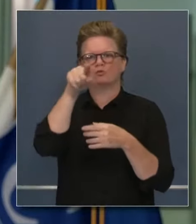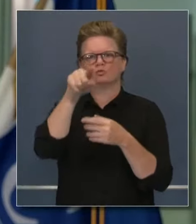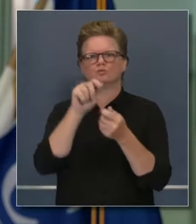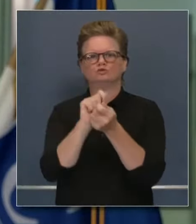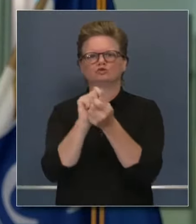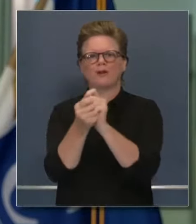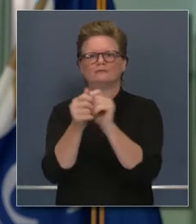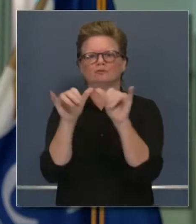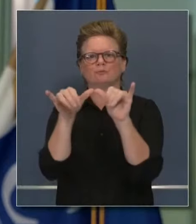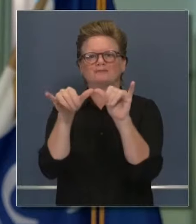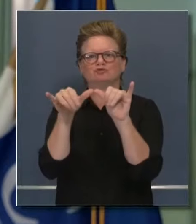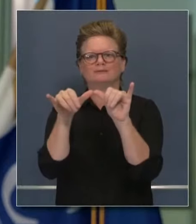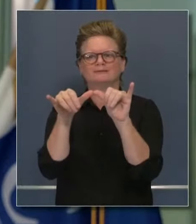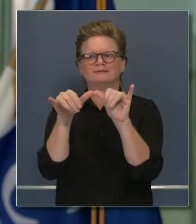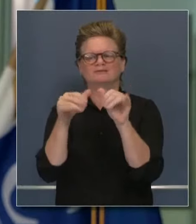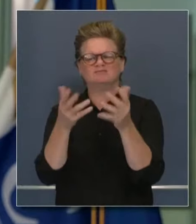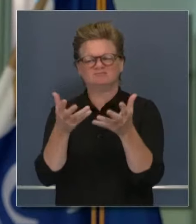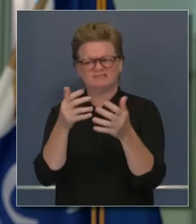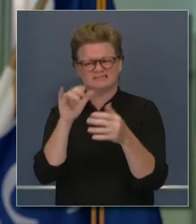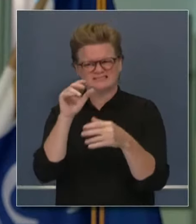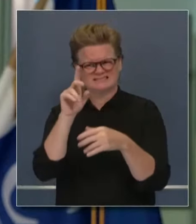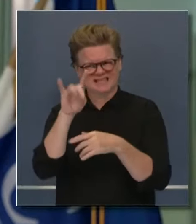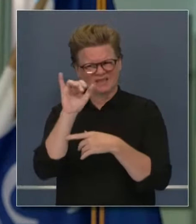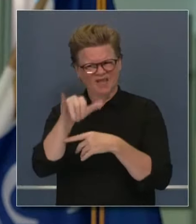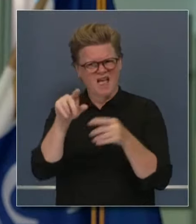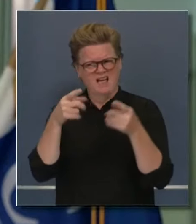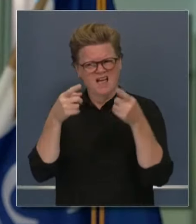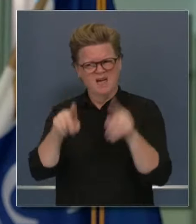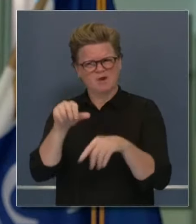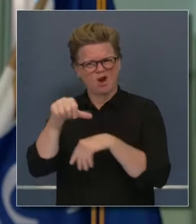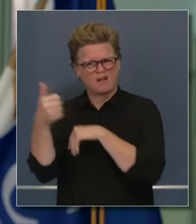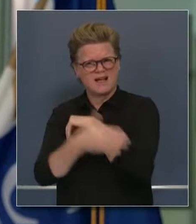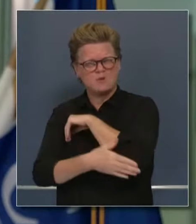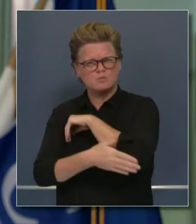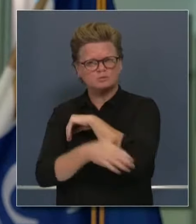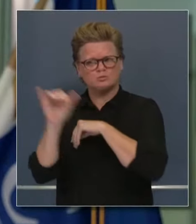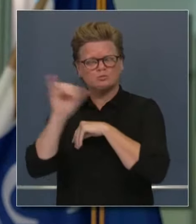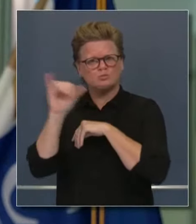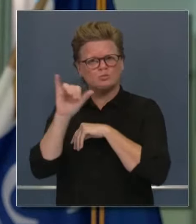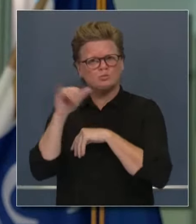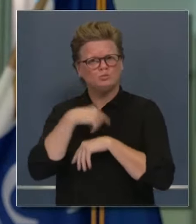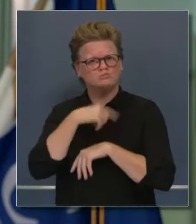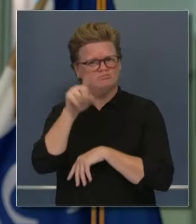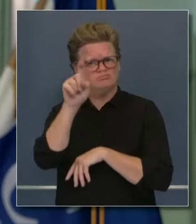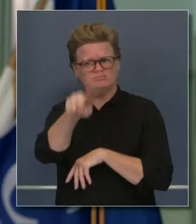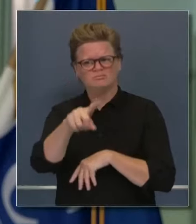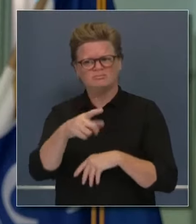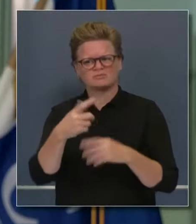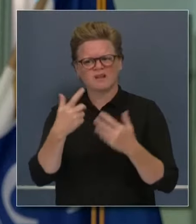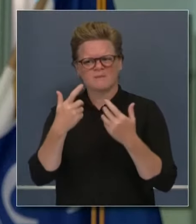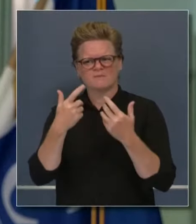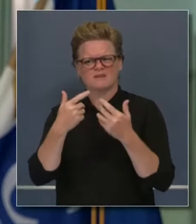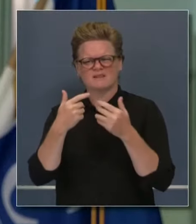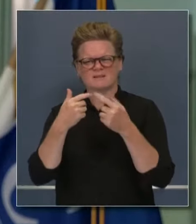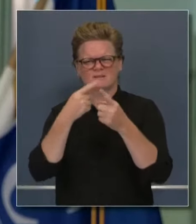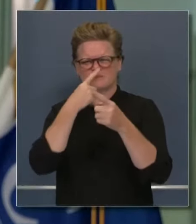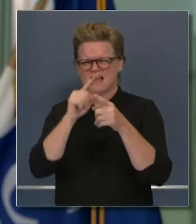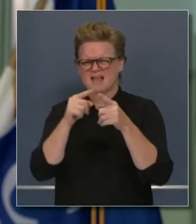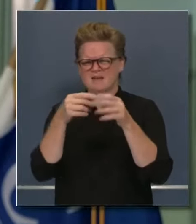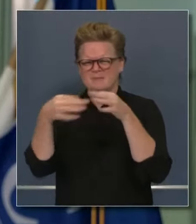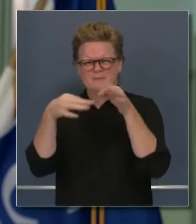not sure if any other counties saw a similar change, but I was wondering if you could offer some clarity on